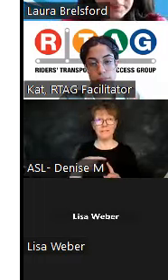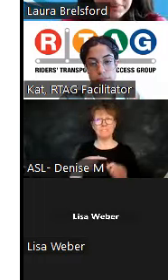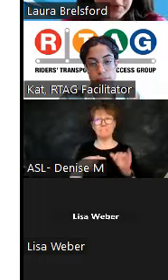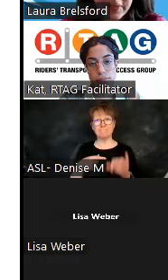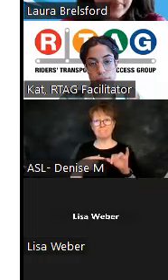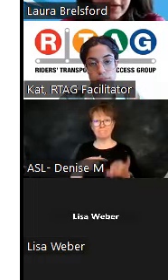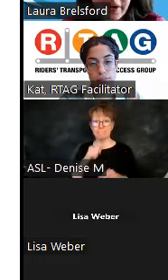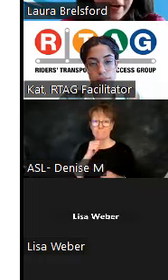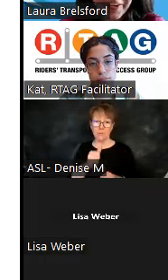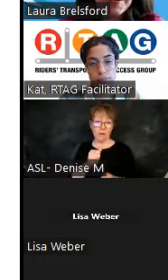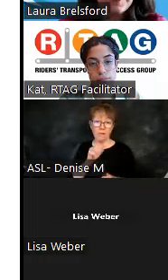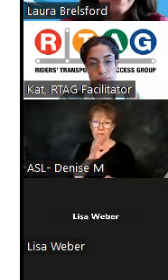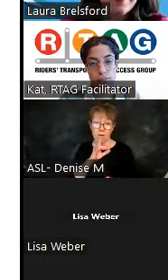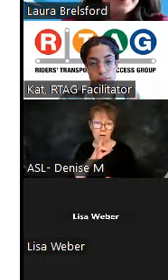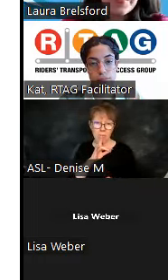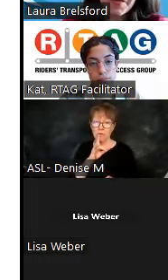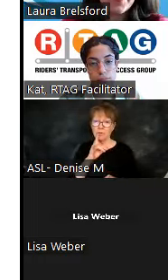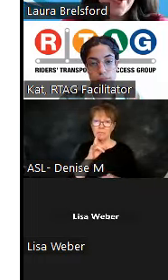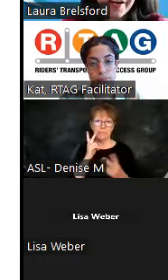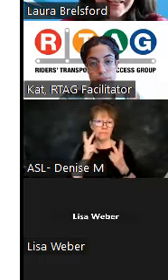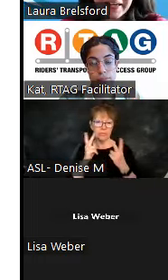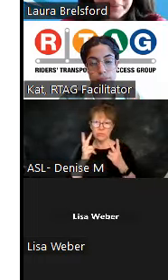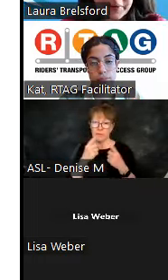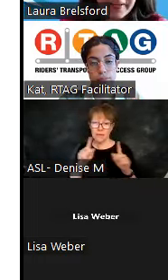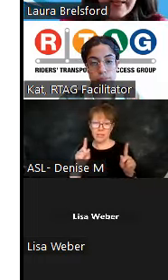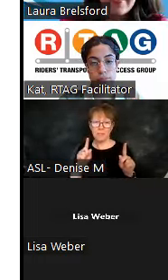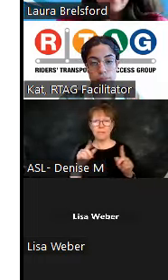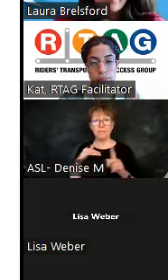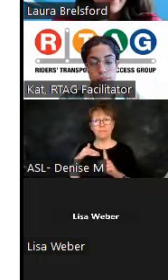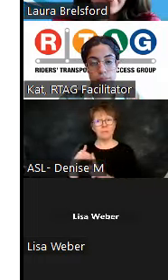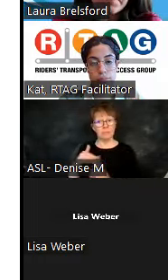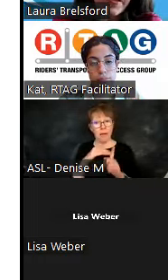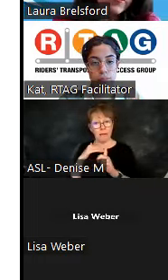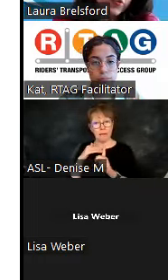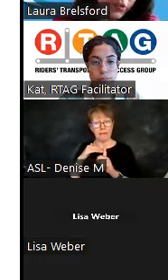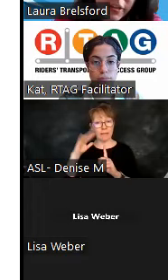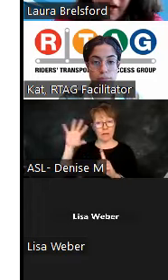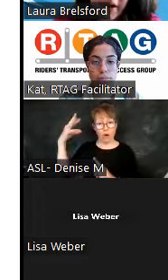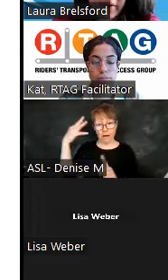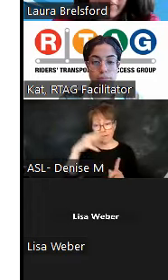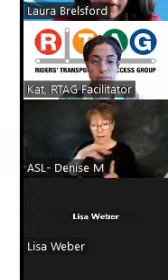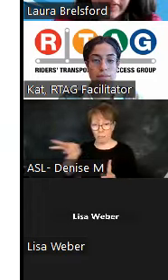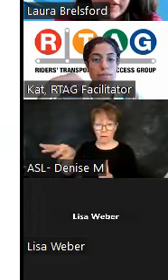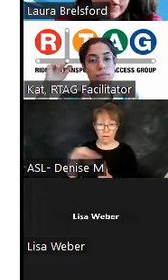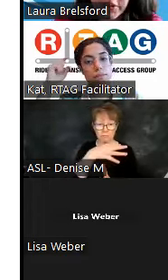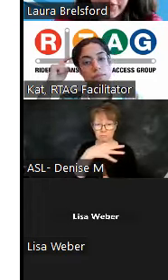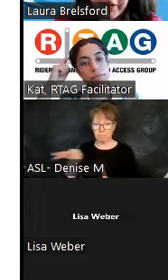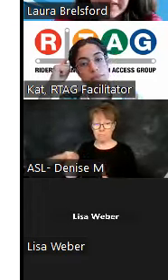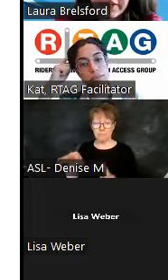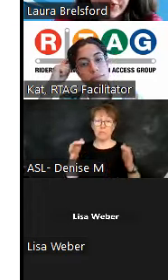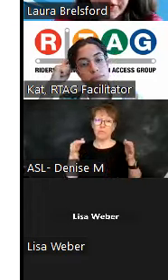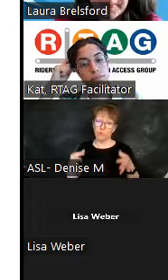reminding people that they are on camera. That's certainly